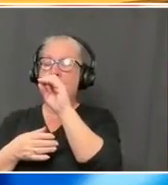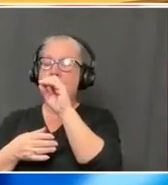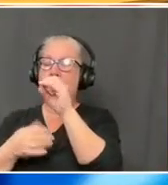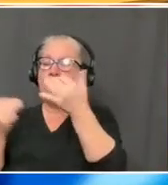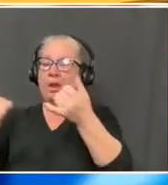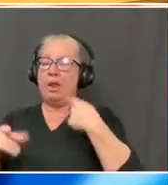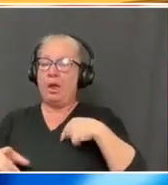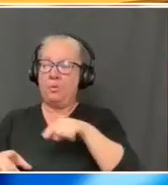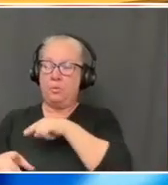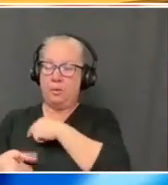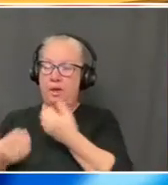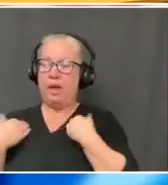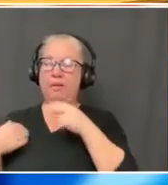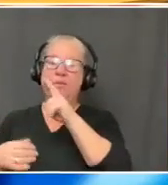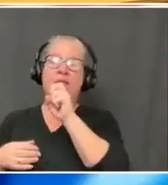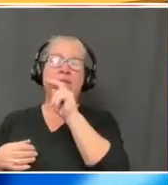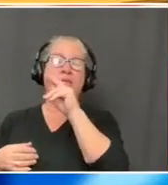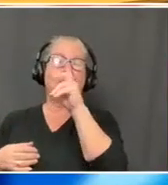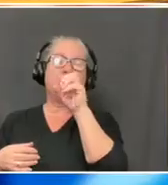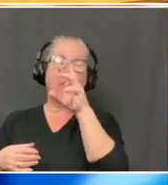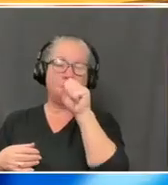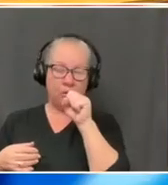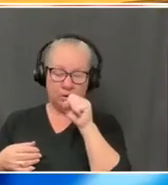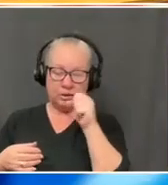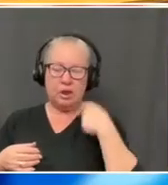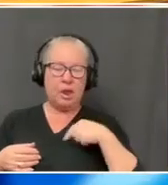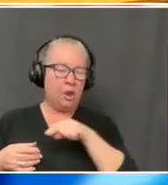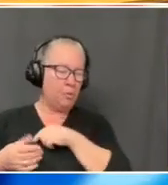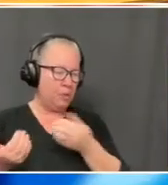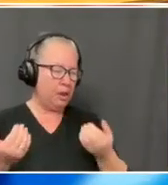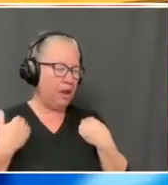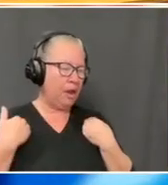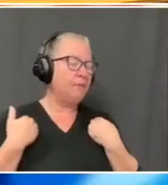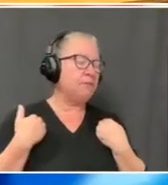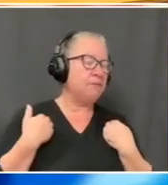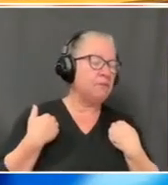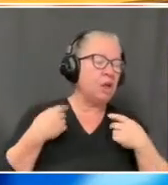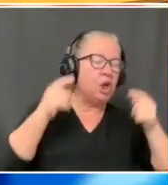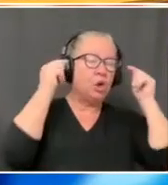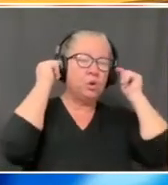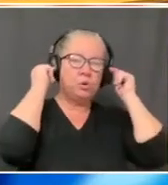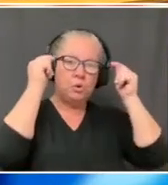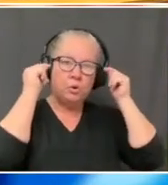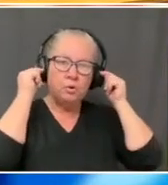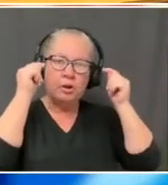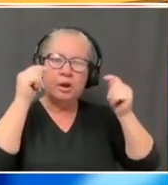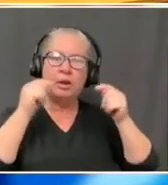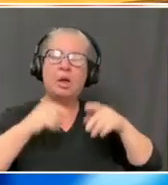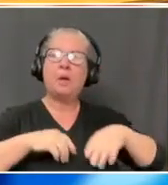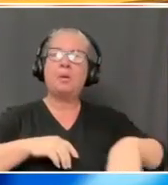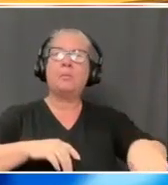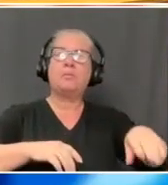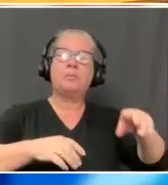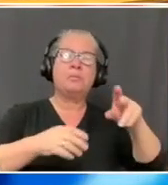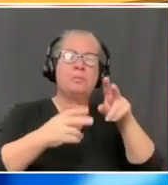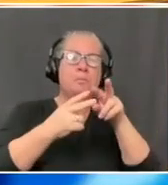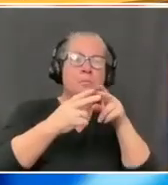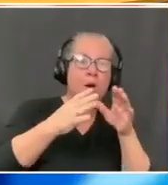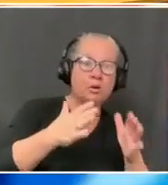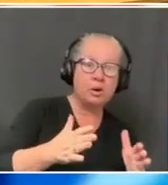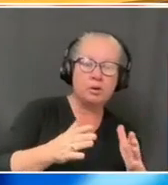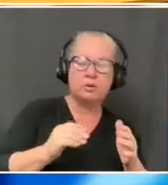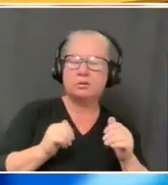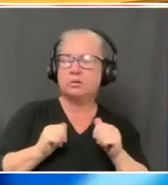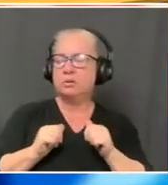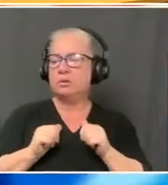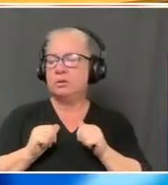own staff, as well as high dosage tutoring partners. Those folks provided additional support. Over time, what we have been